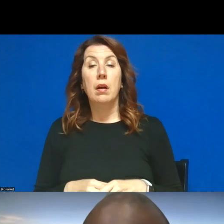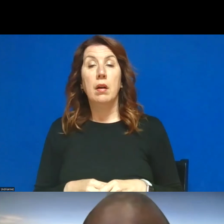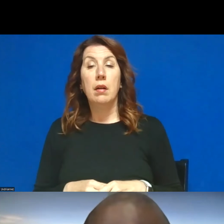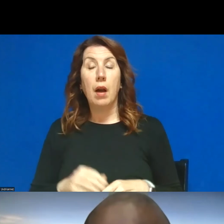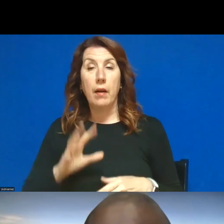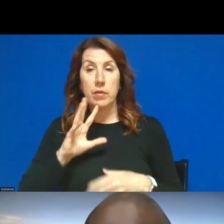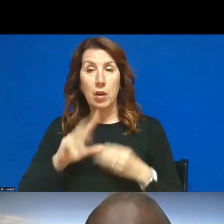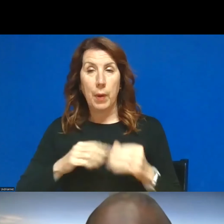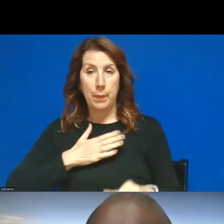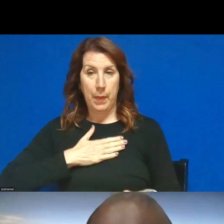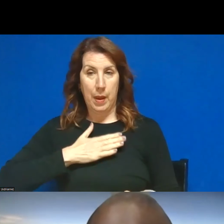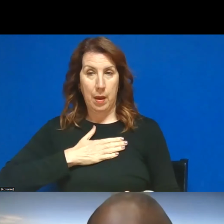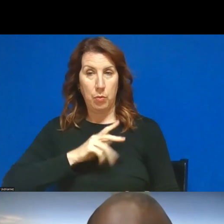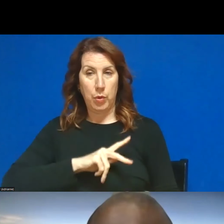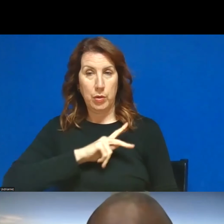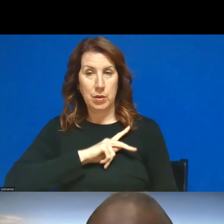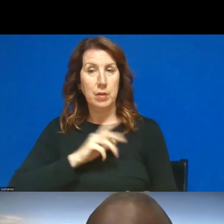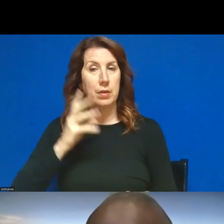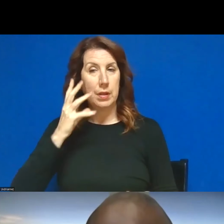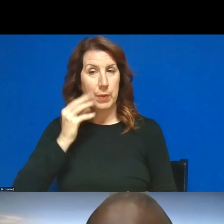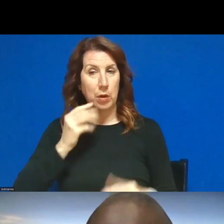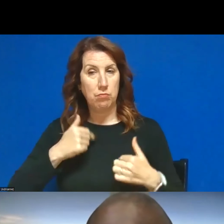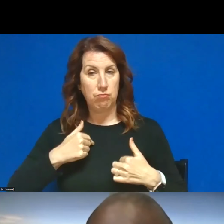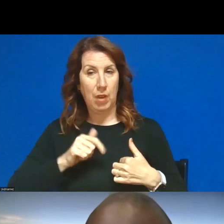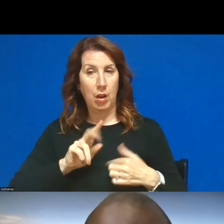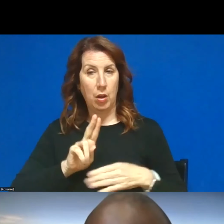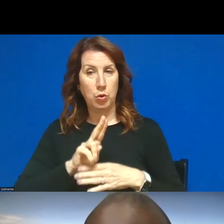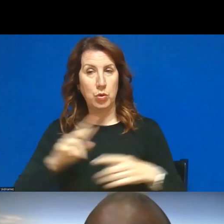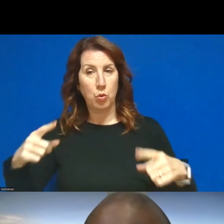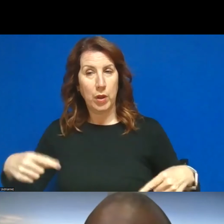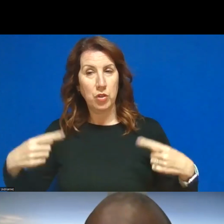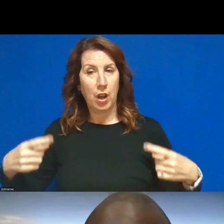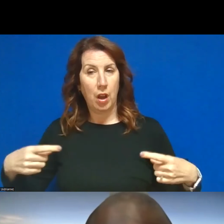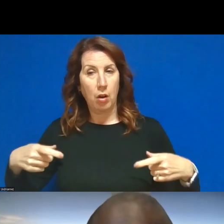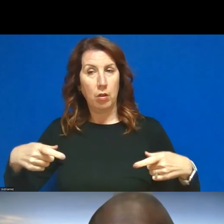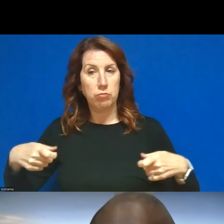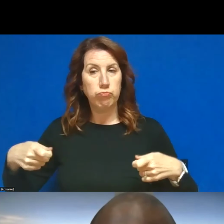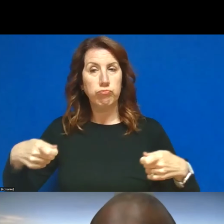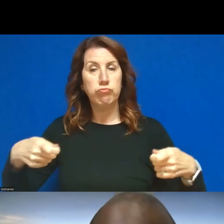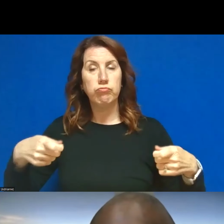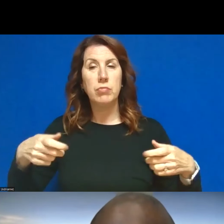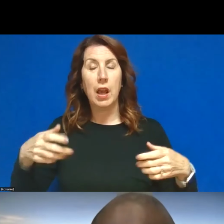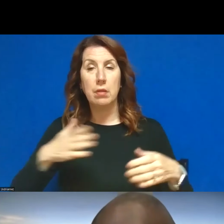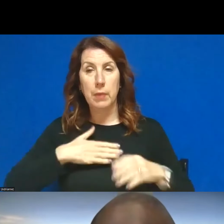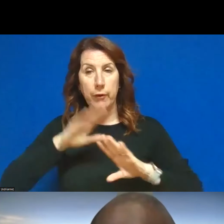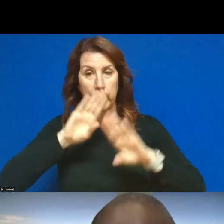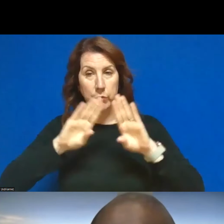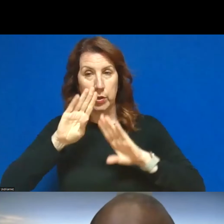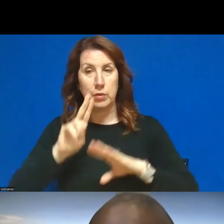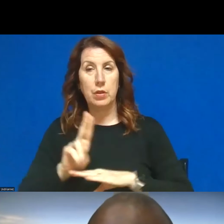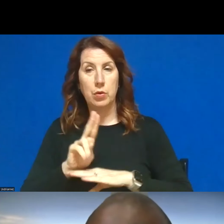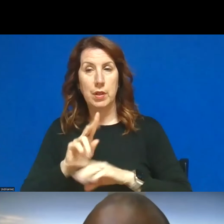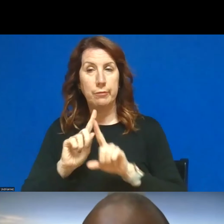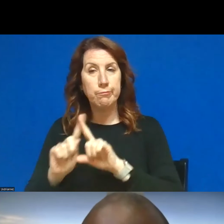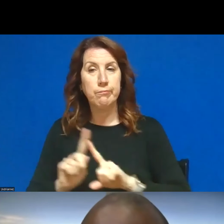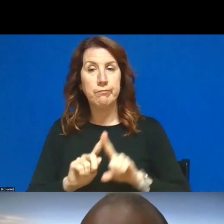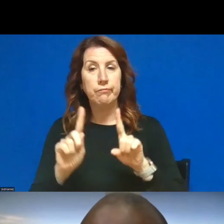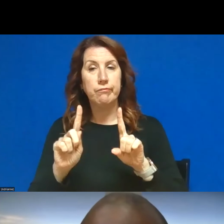lived experience as a wheelchair user and the frustrations that I've experienced using different forms